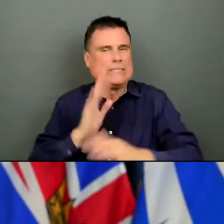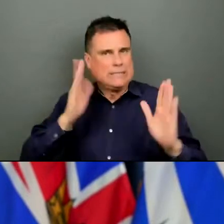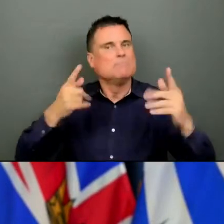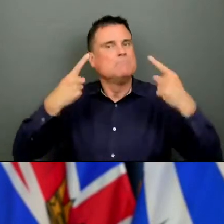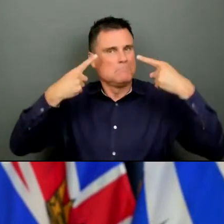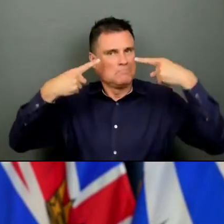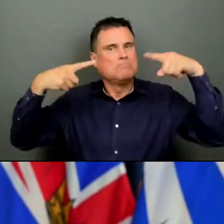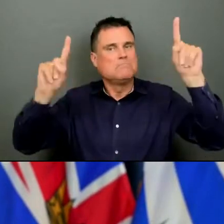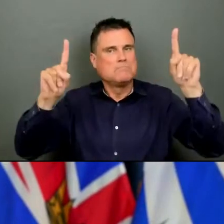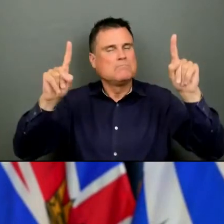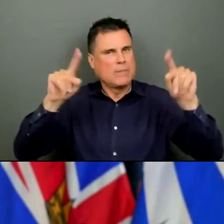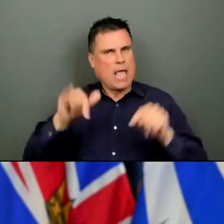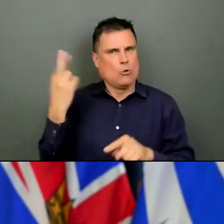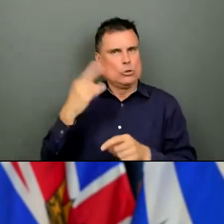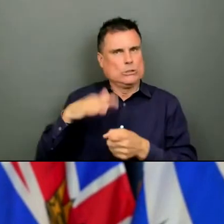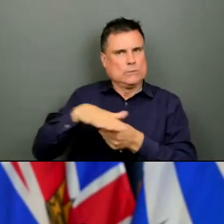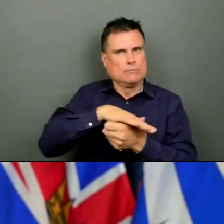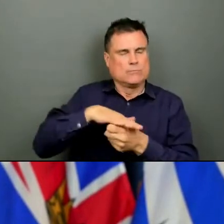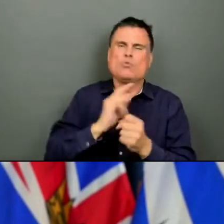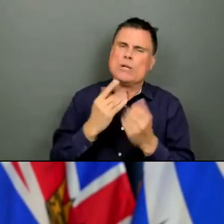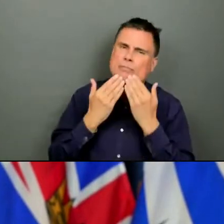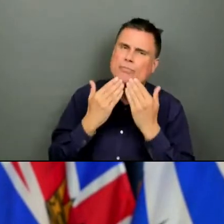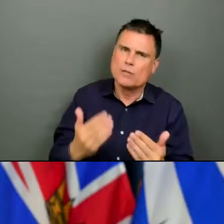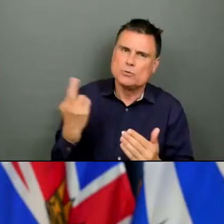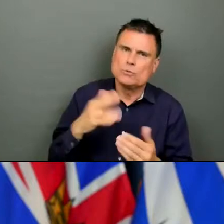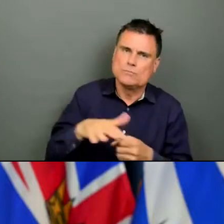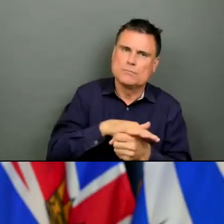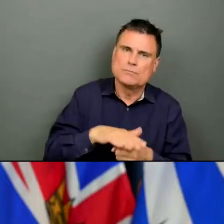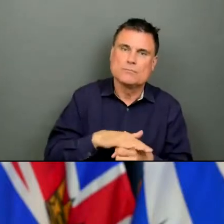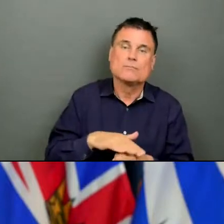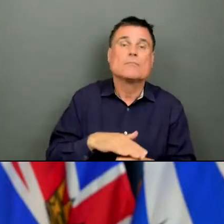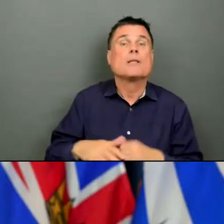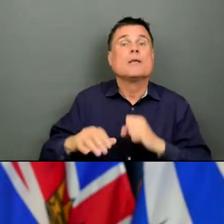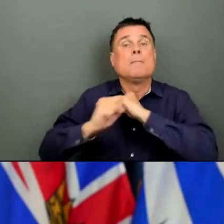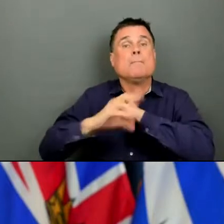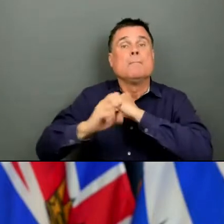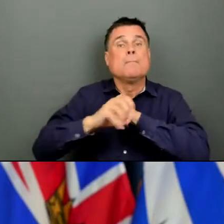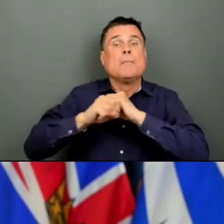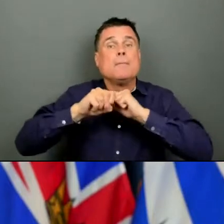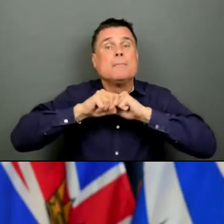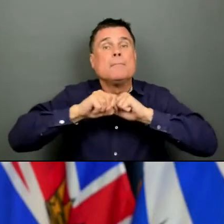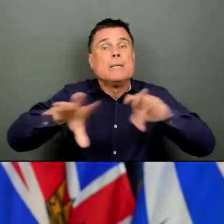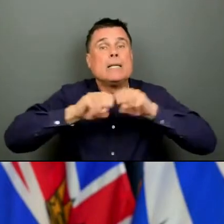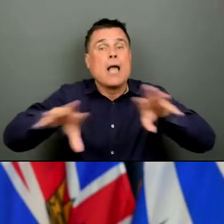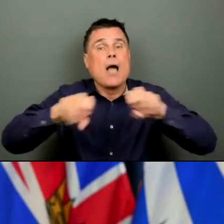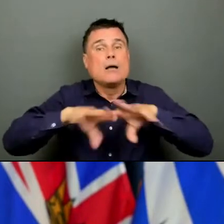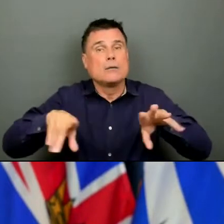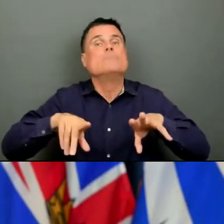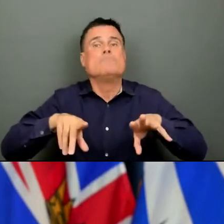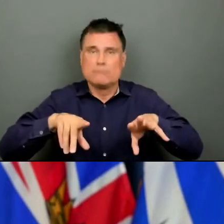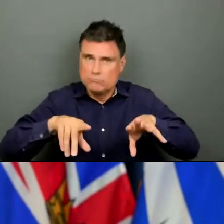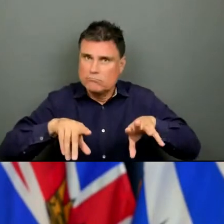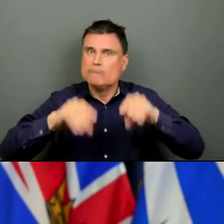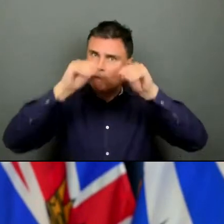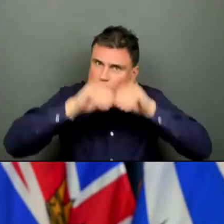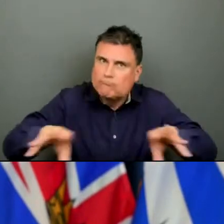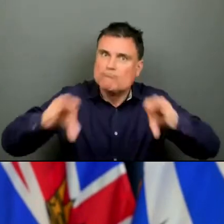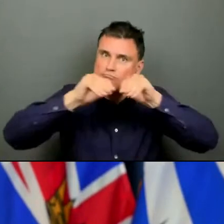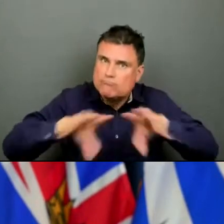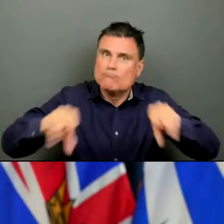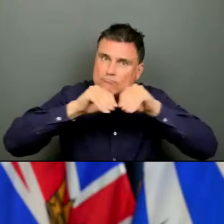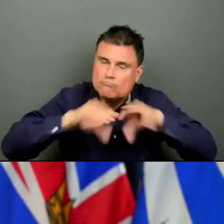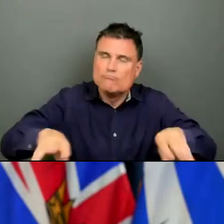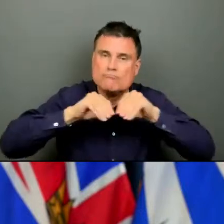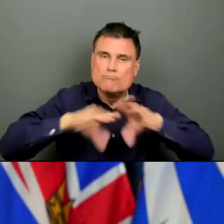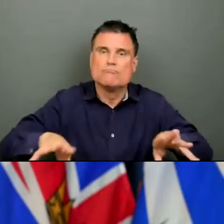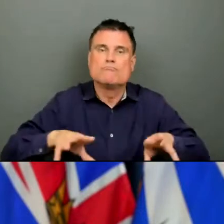acknowledge everyone. People in media who supported this in Richmond and getting information out, the clinics that were provided. It's really a